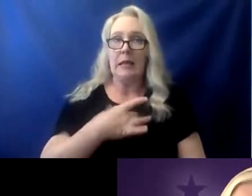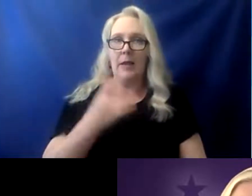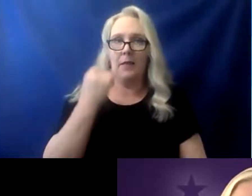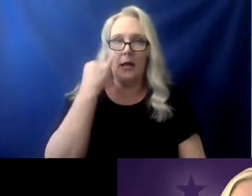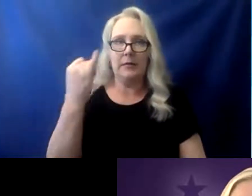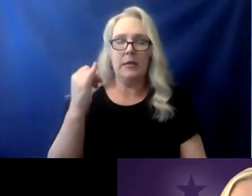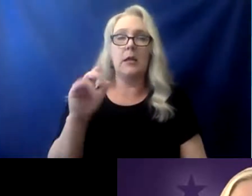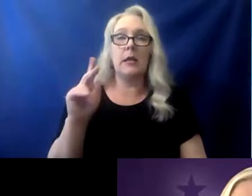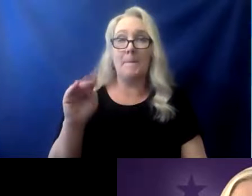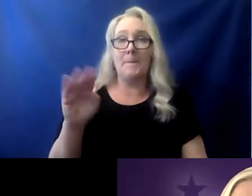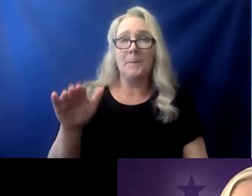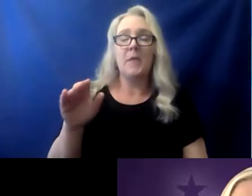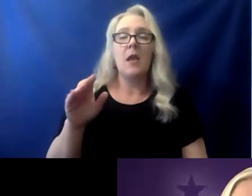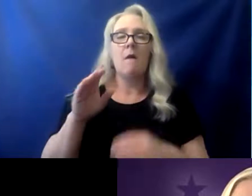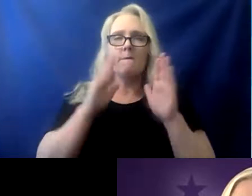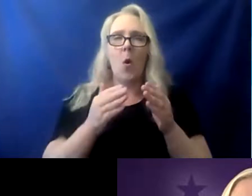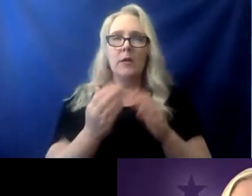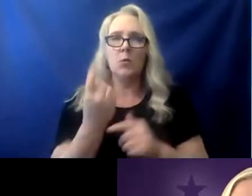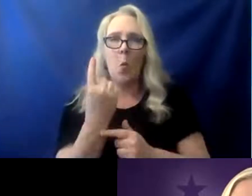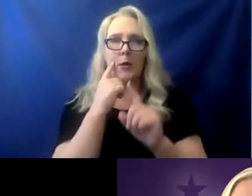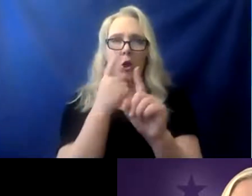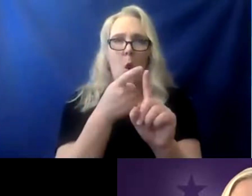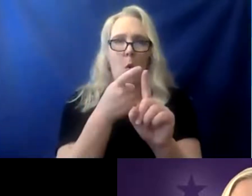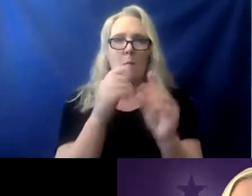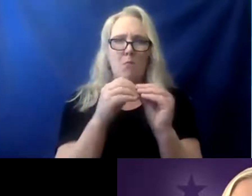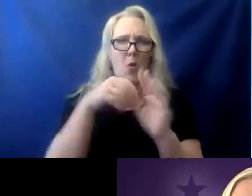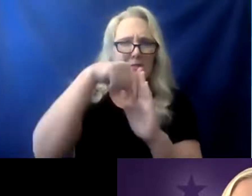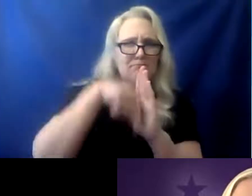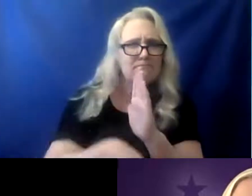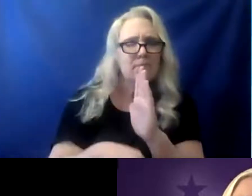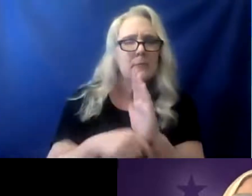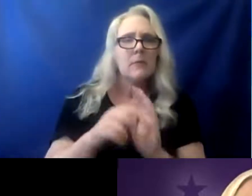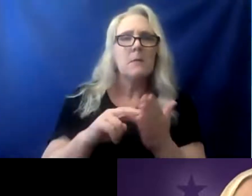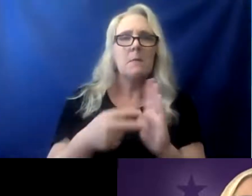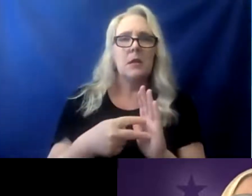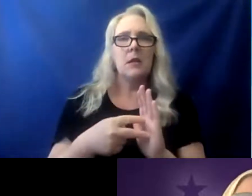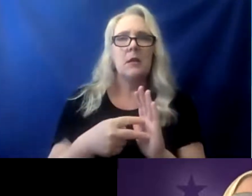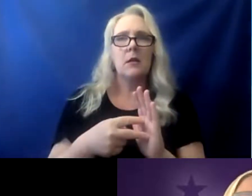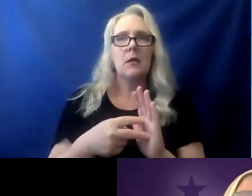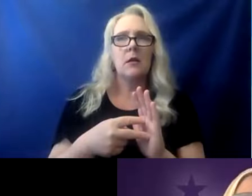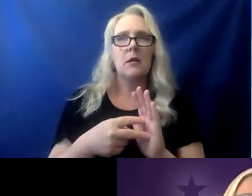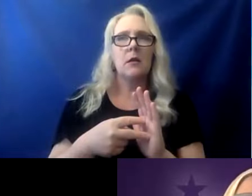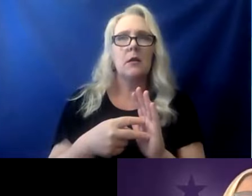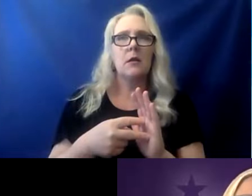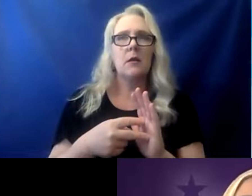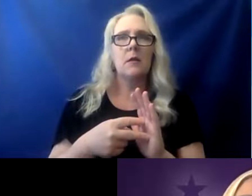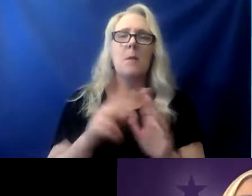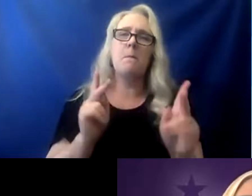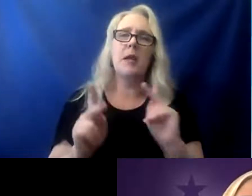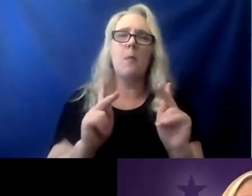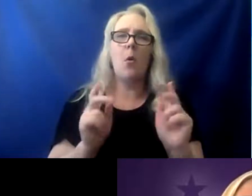of focusing on a goal area more in depth, so that not the right people, but that the people